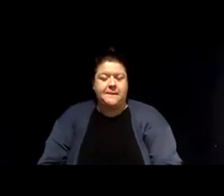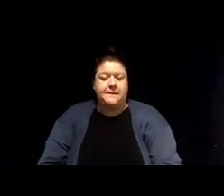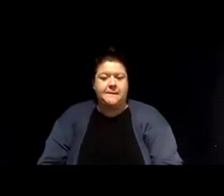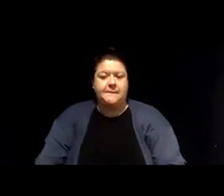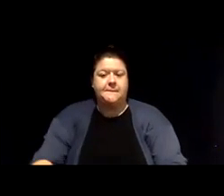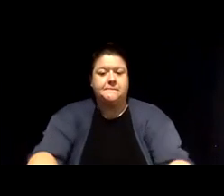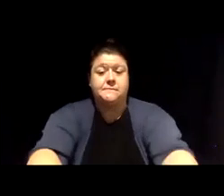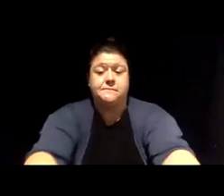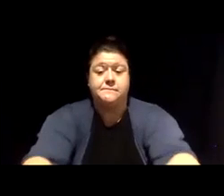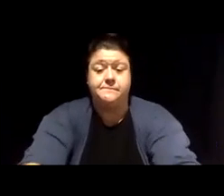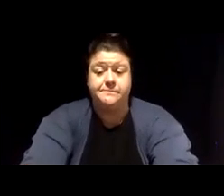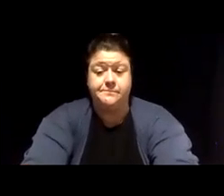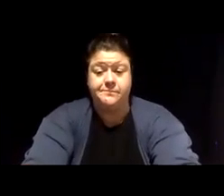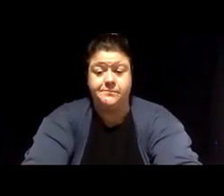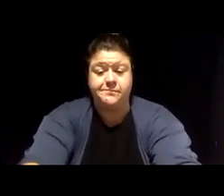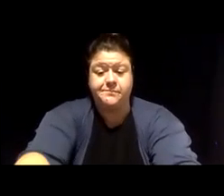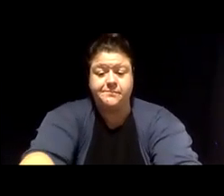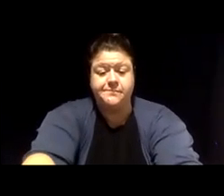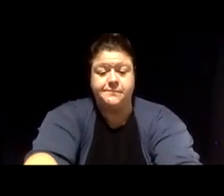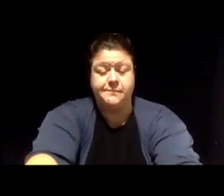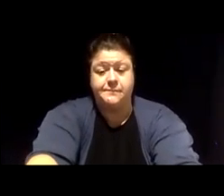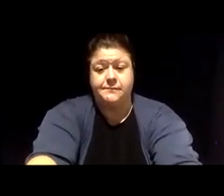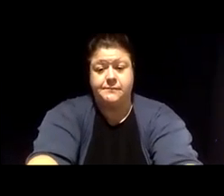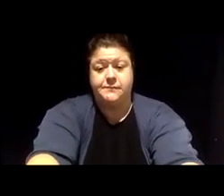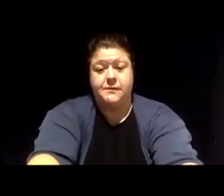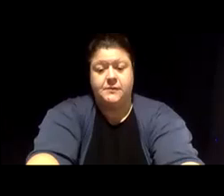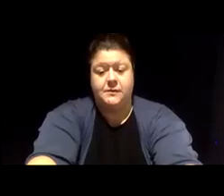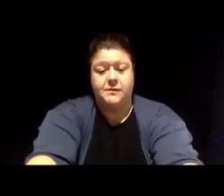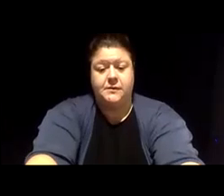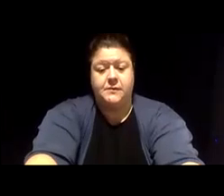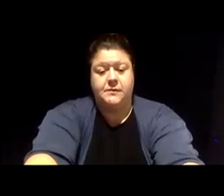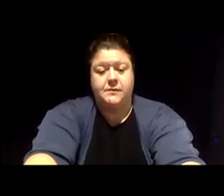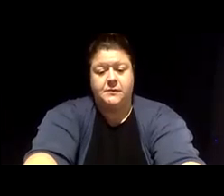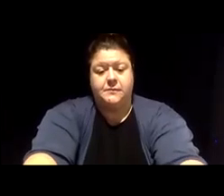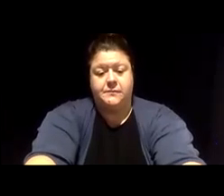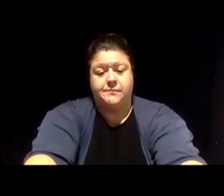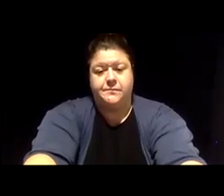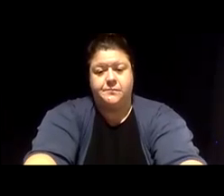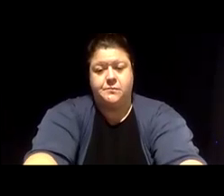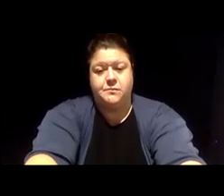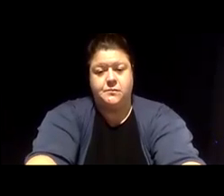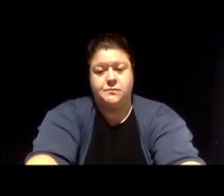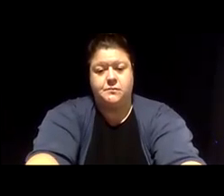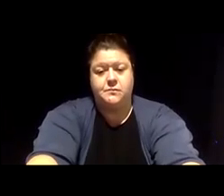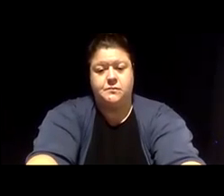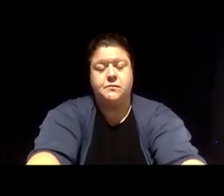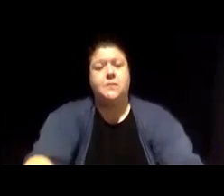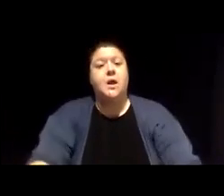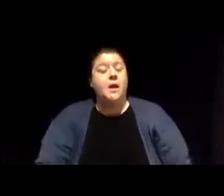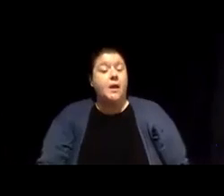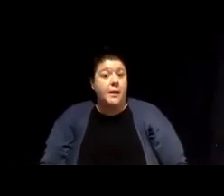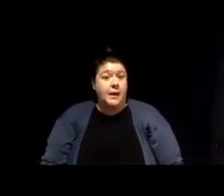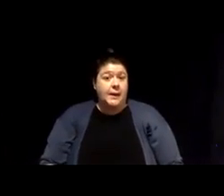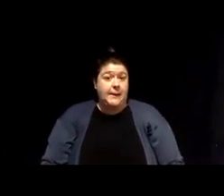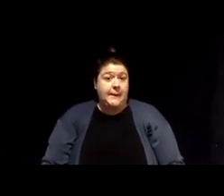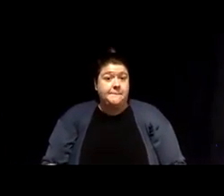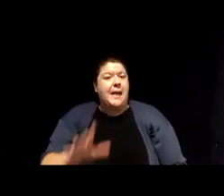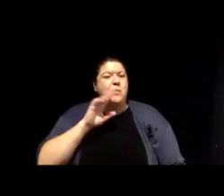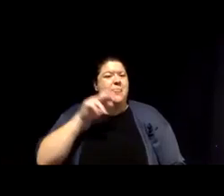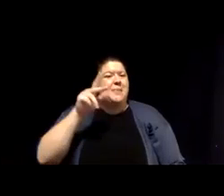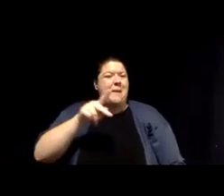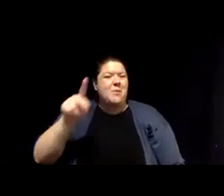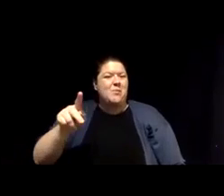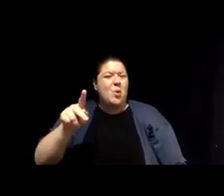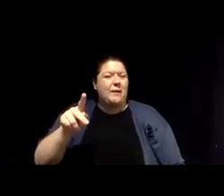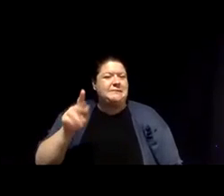Hang on, let me find it. The which is the circadian. I put it onto one of the website or one of the PowerPoint presentations, and it